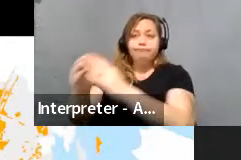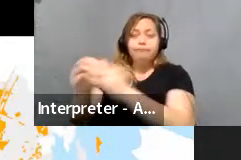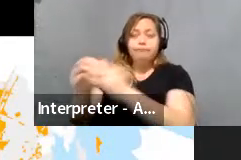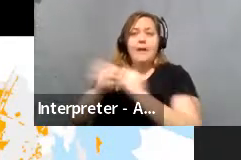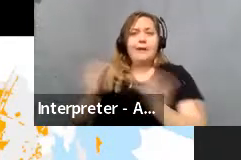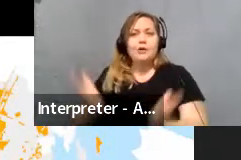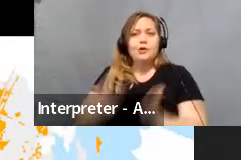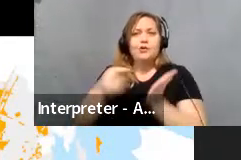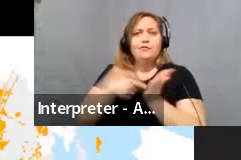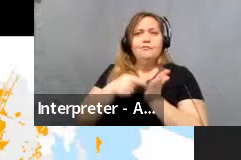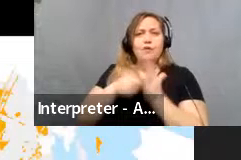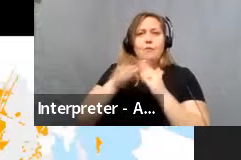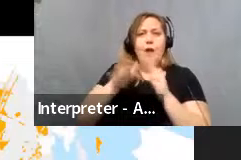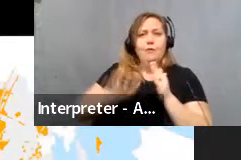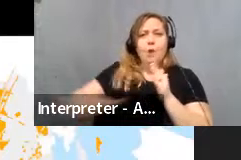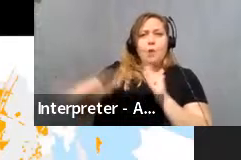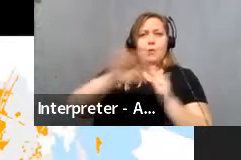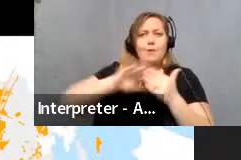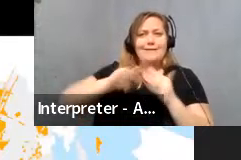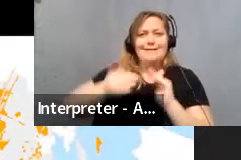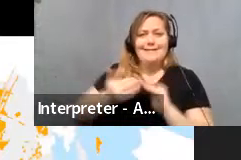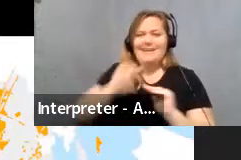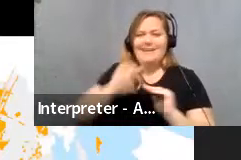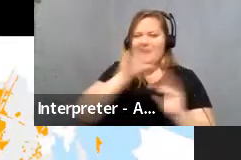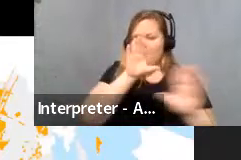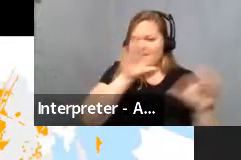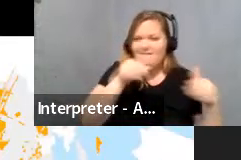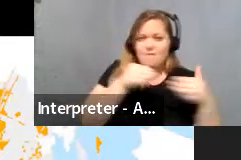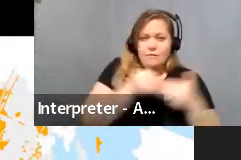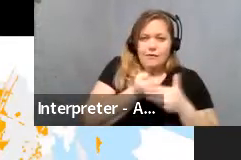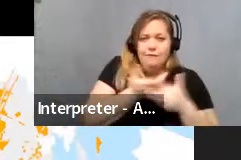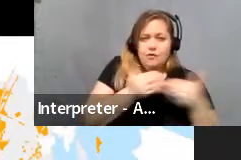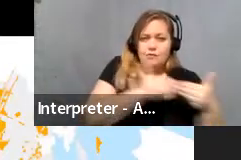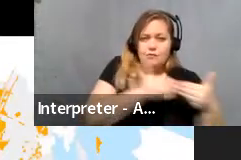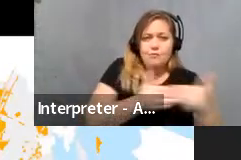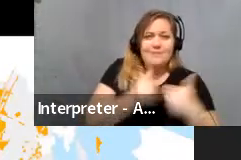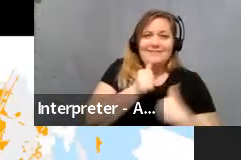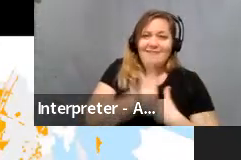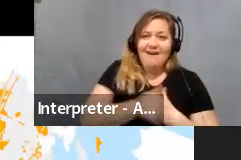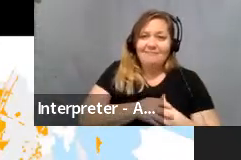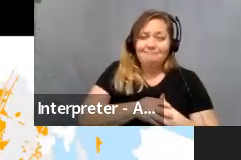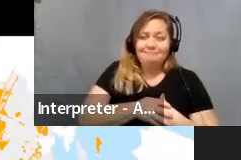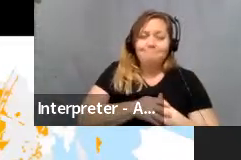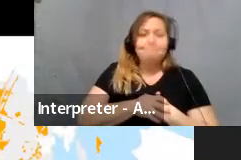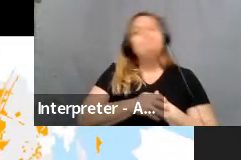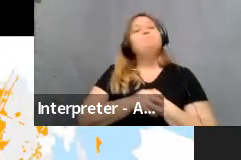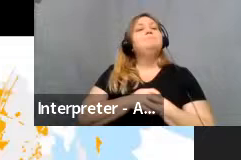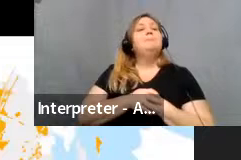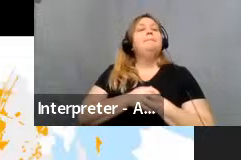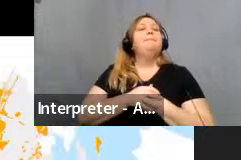housing throughout the city, rather than concentrating it in a few neighborhoods. Next slide, please.